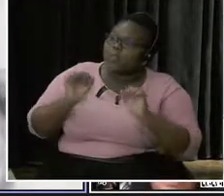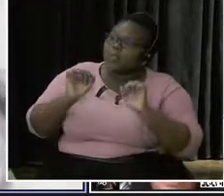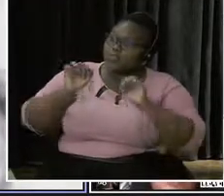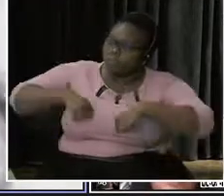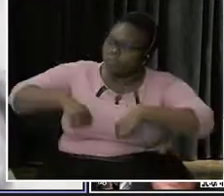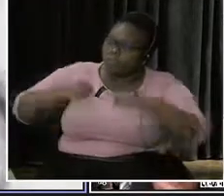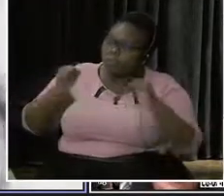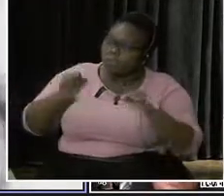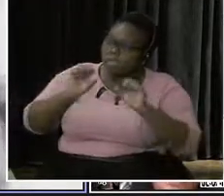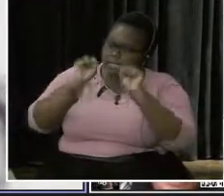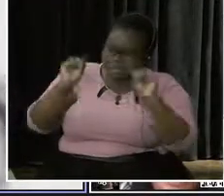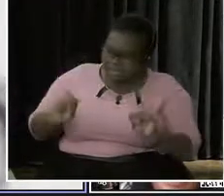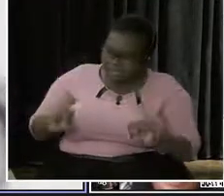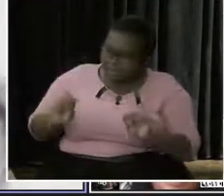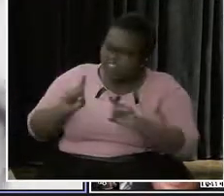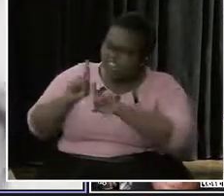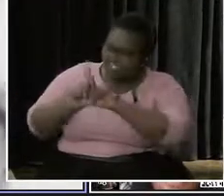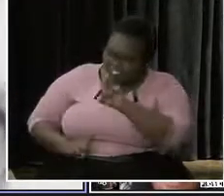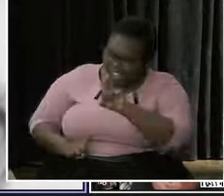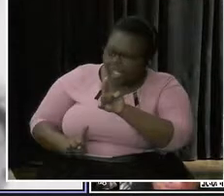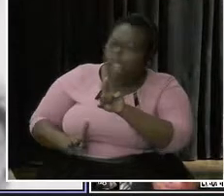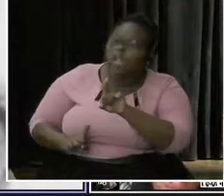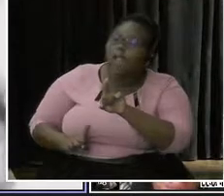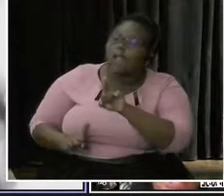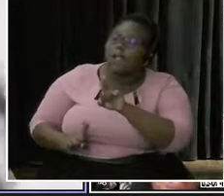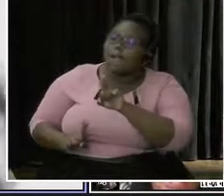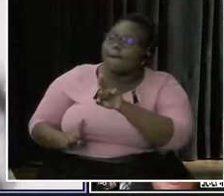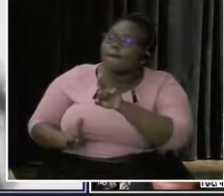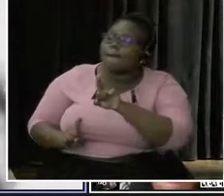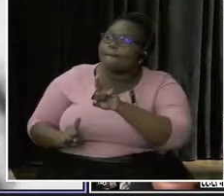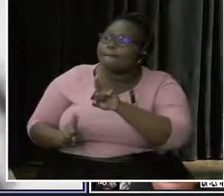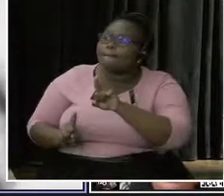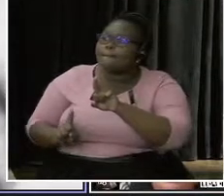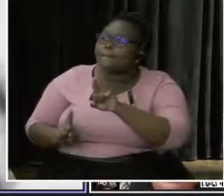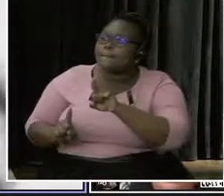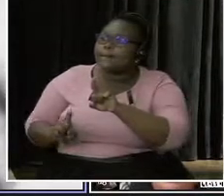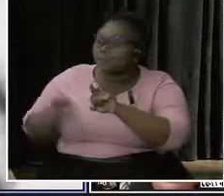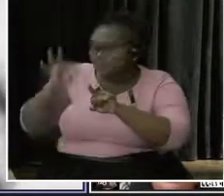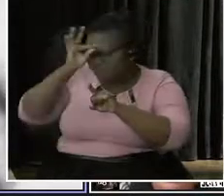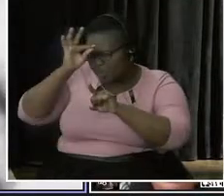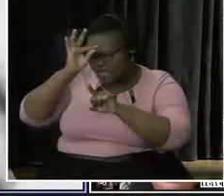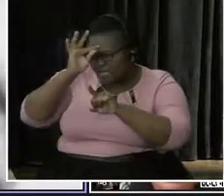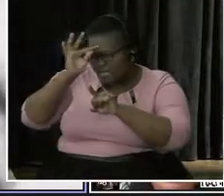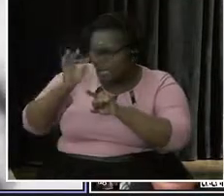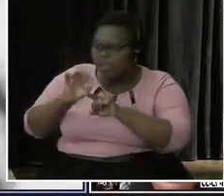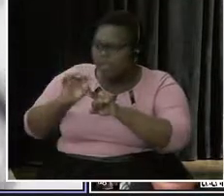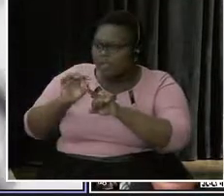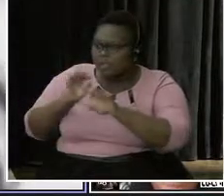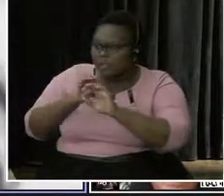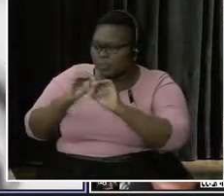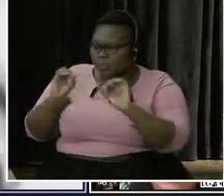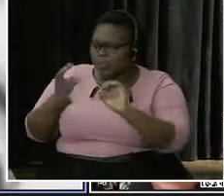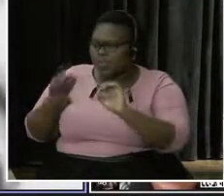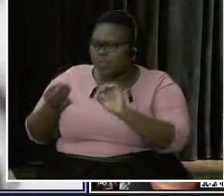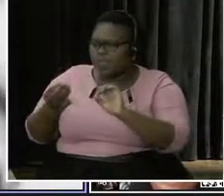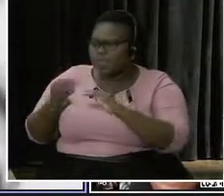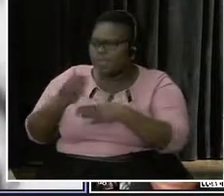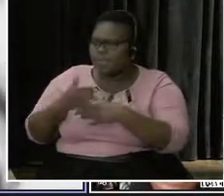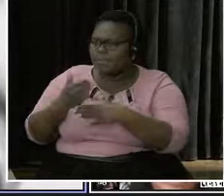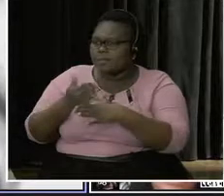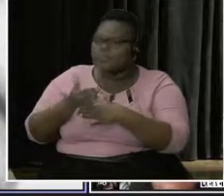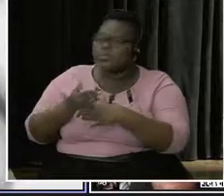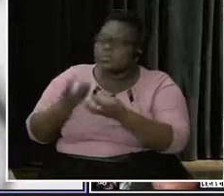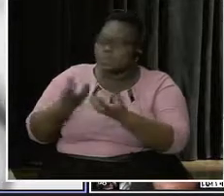failure and neglect of various departments under your watch. Metro Police did not and do not have the capacity nor the